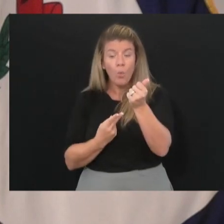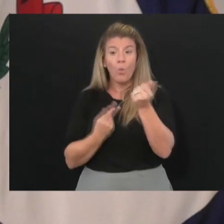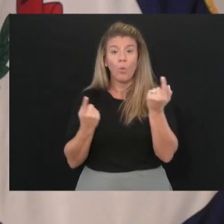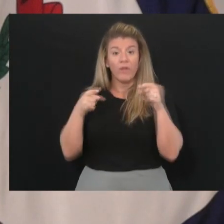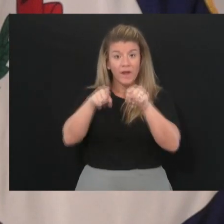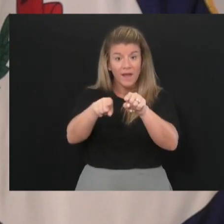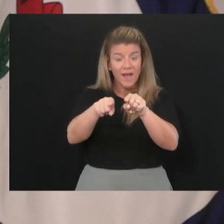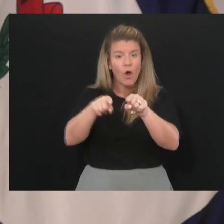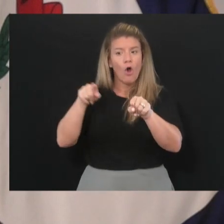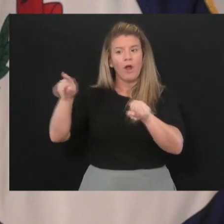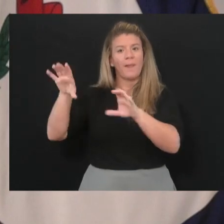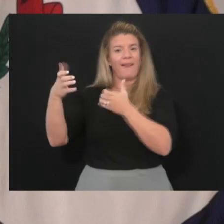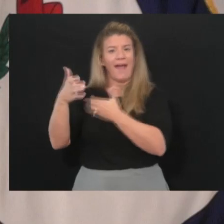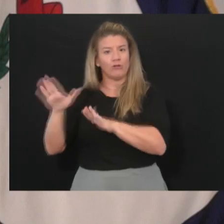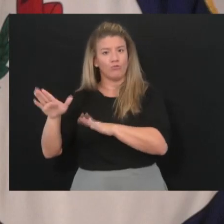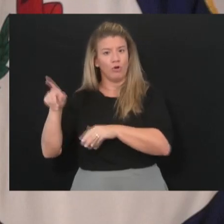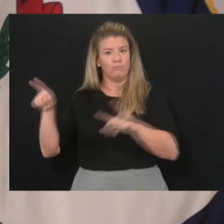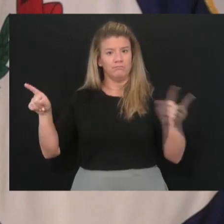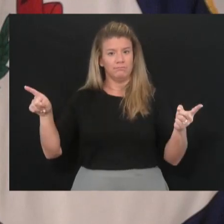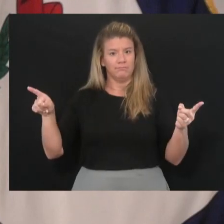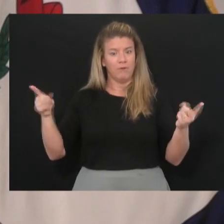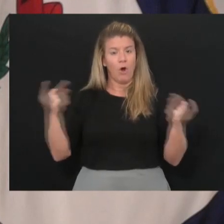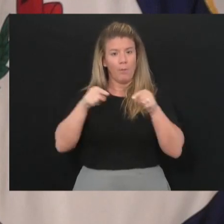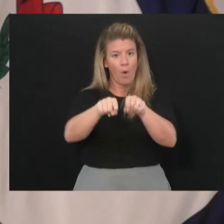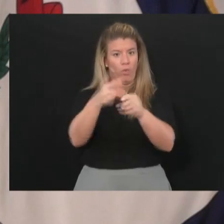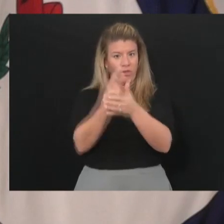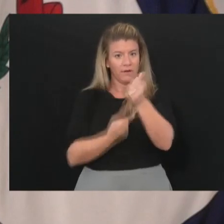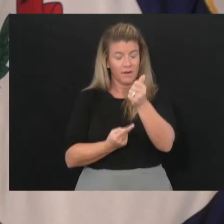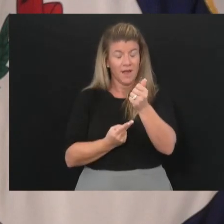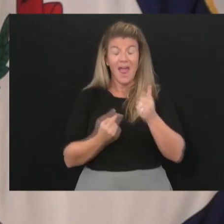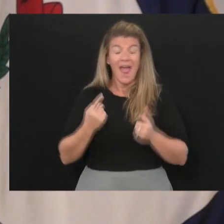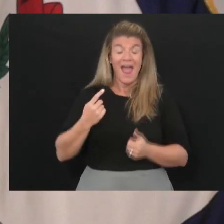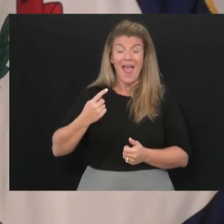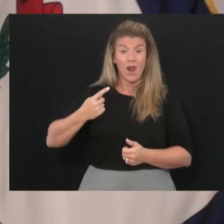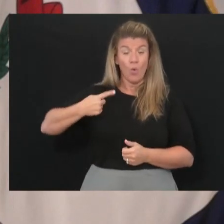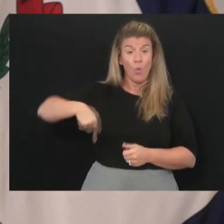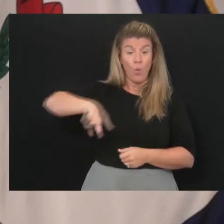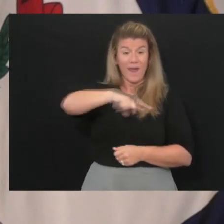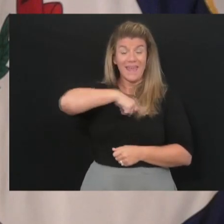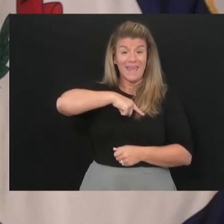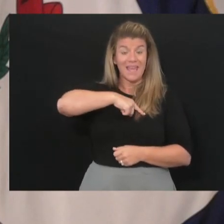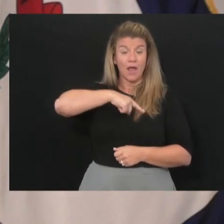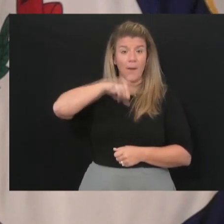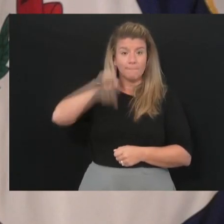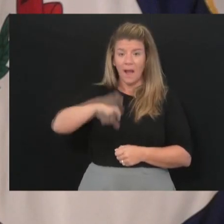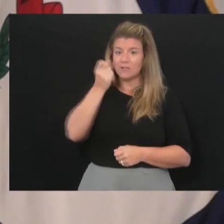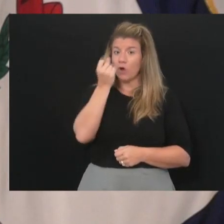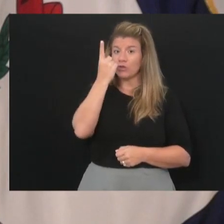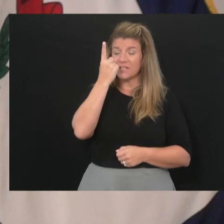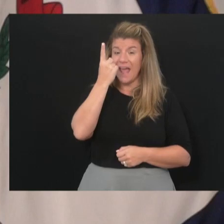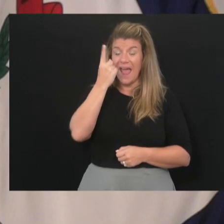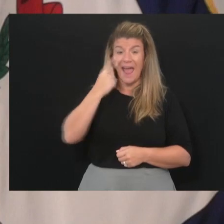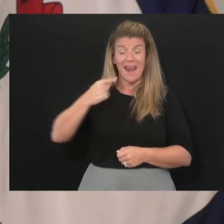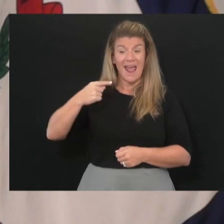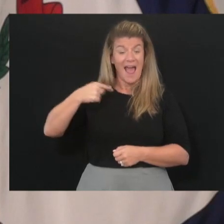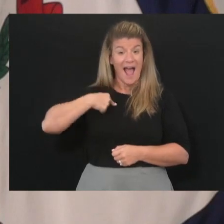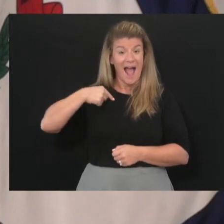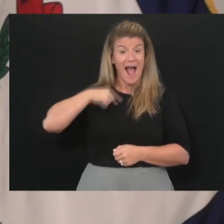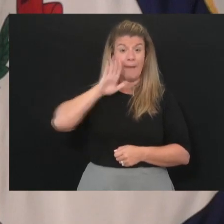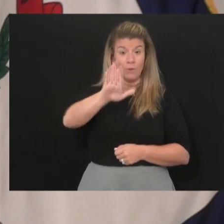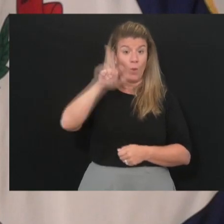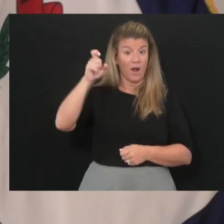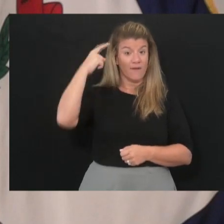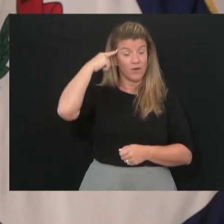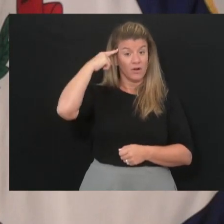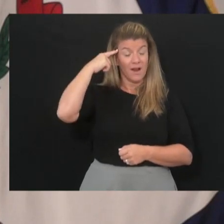classrooms. And absolutely, we have all got to know that your governor has said